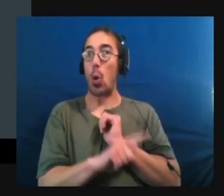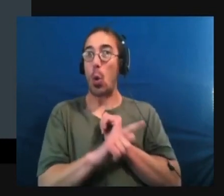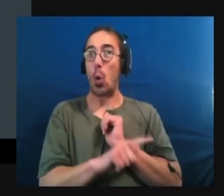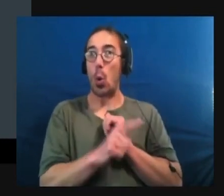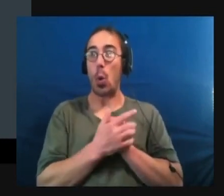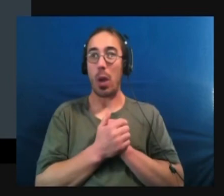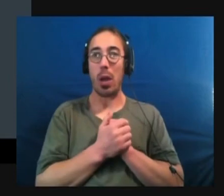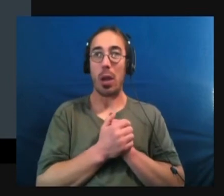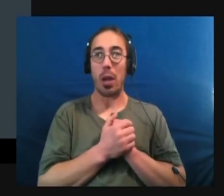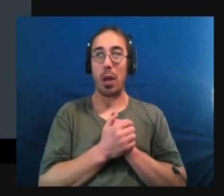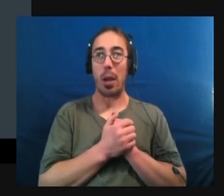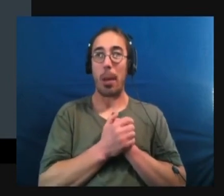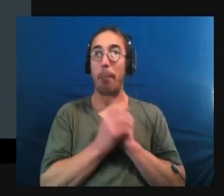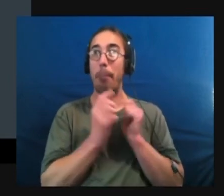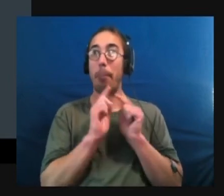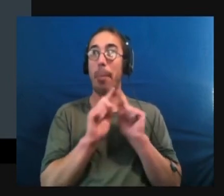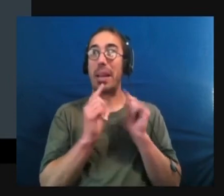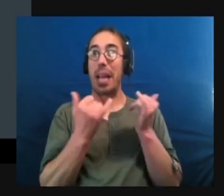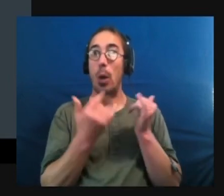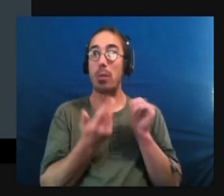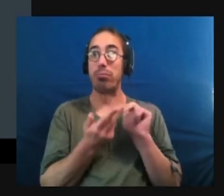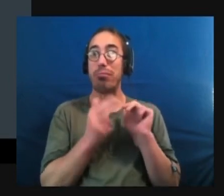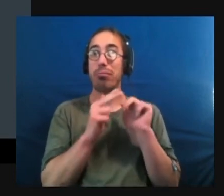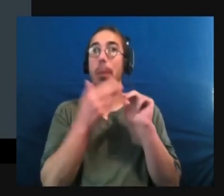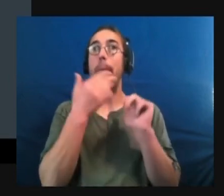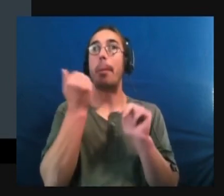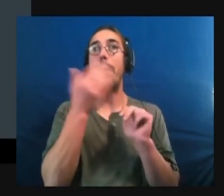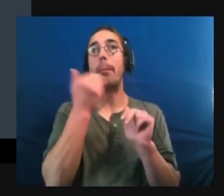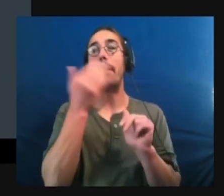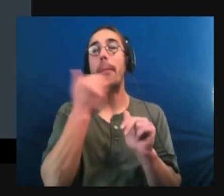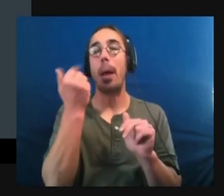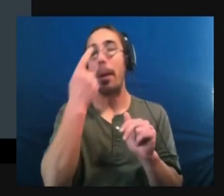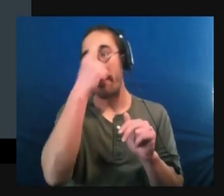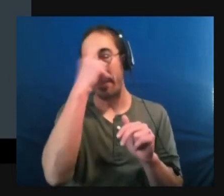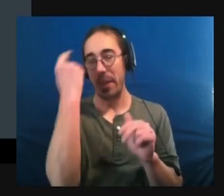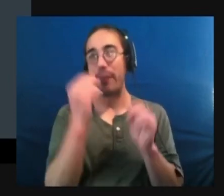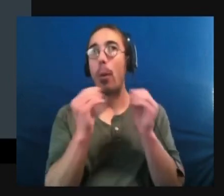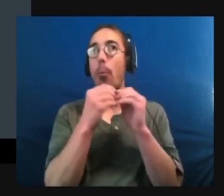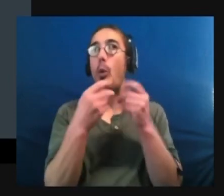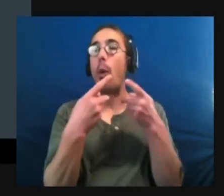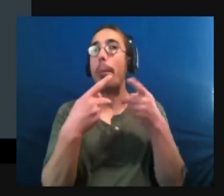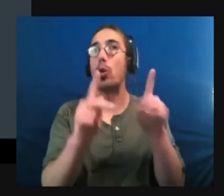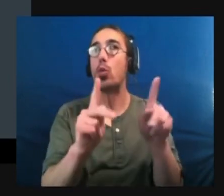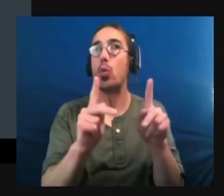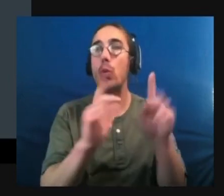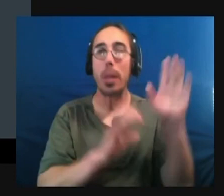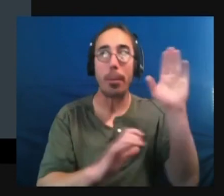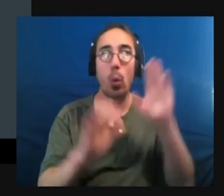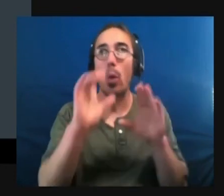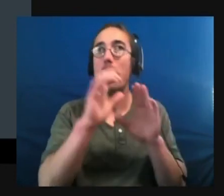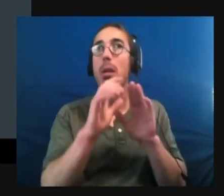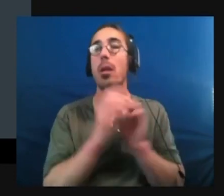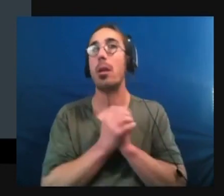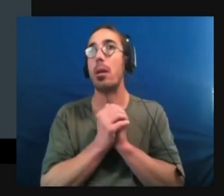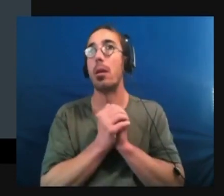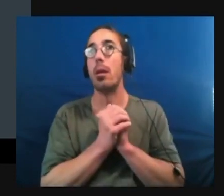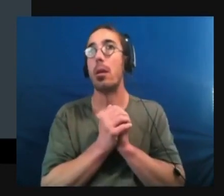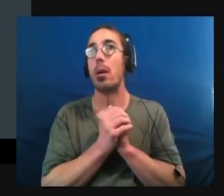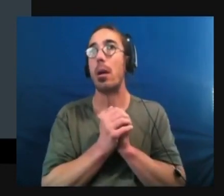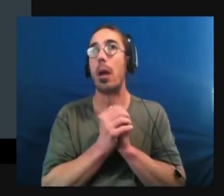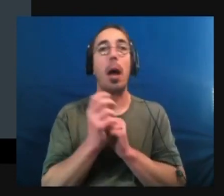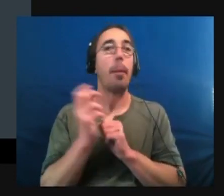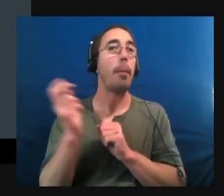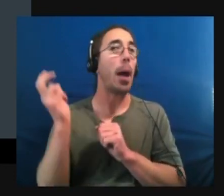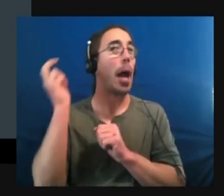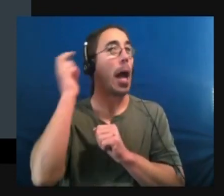maybe crawling up because I'm having more opportunities to explore. Example, my little implant is telling me so